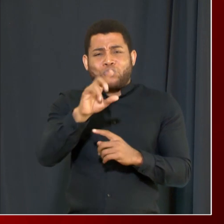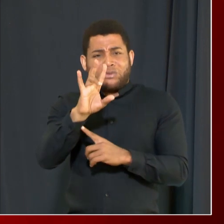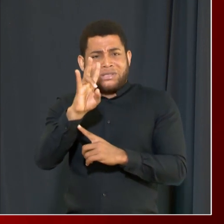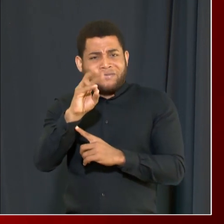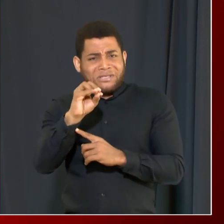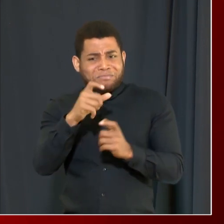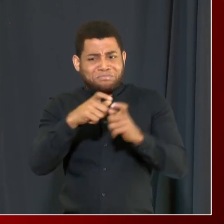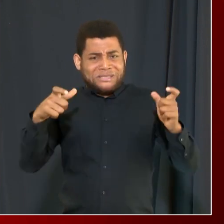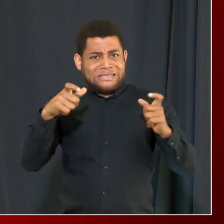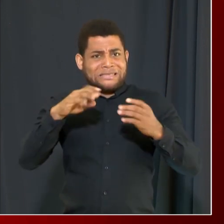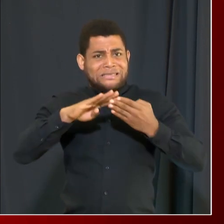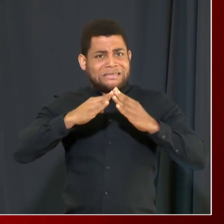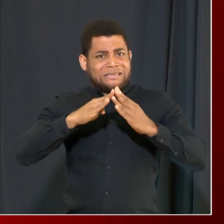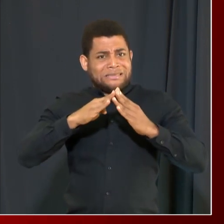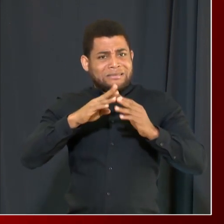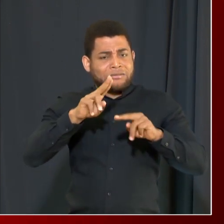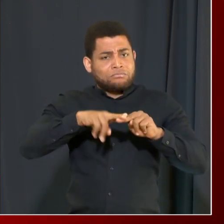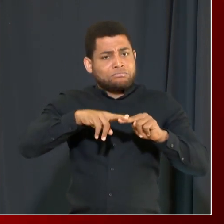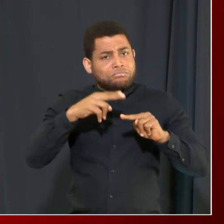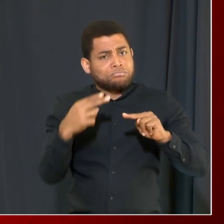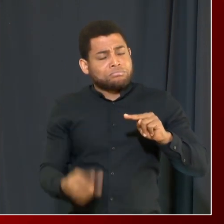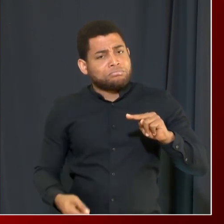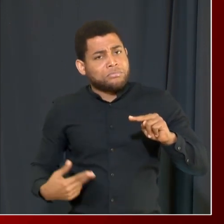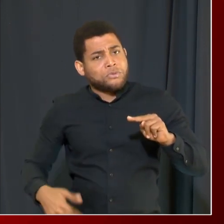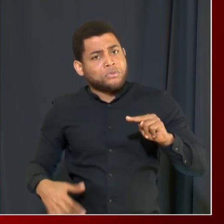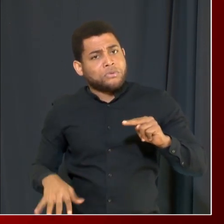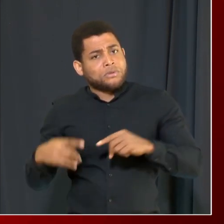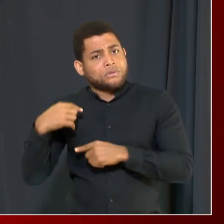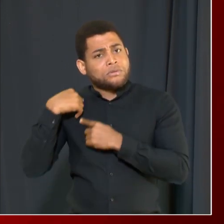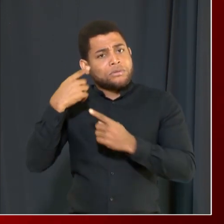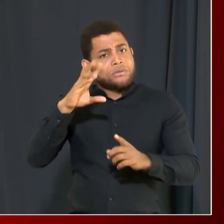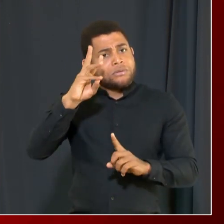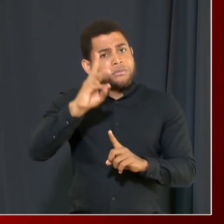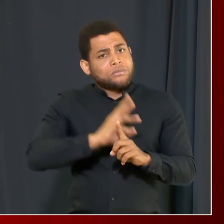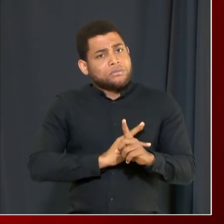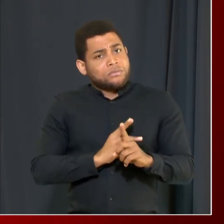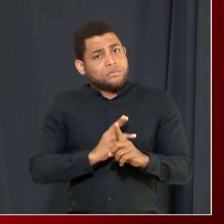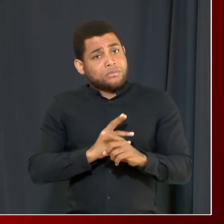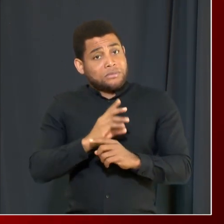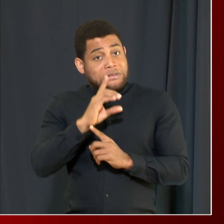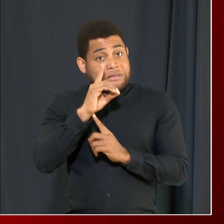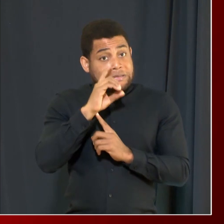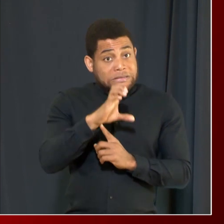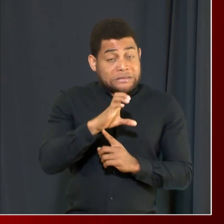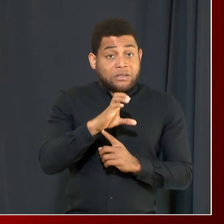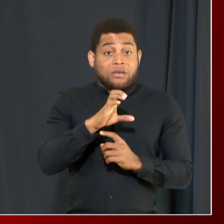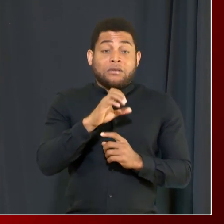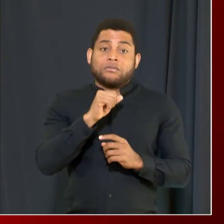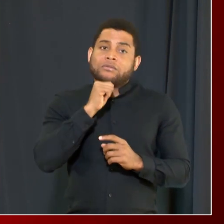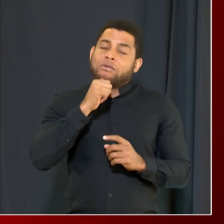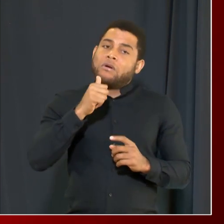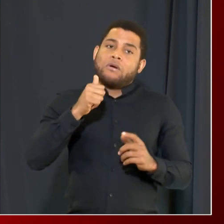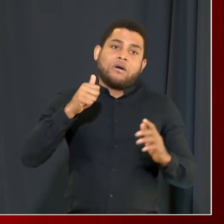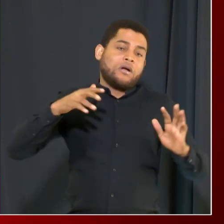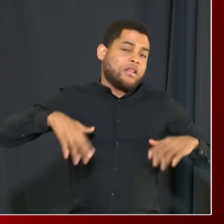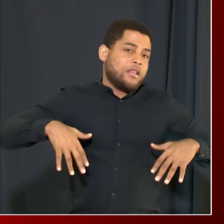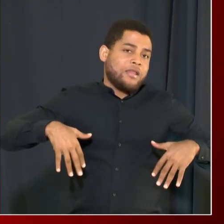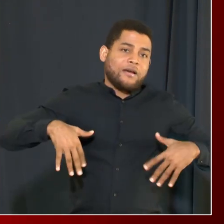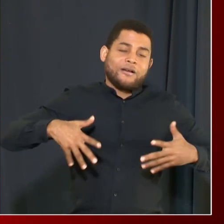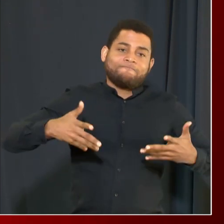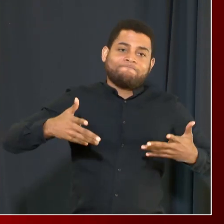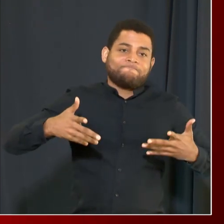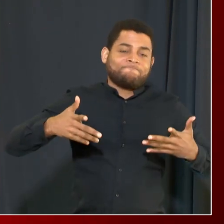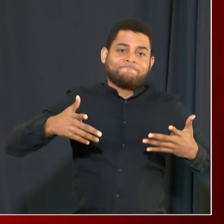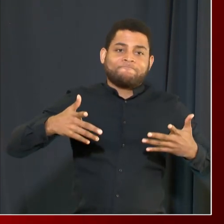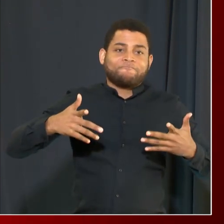chiefs have dropped precipitously over the last 6 months. DC is an outlier in that category. And most